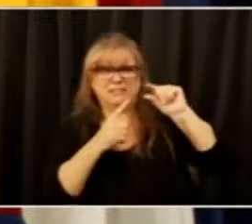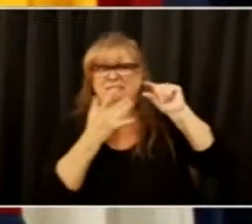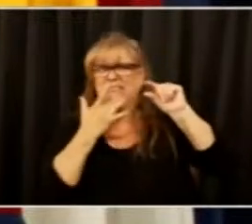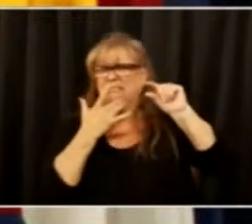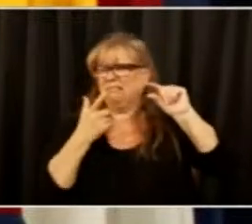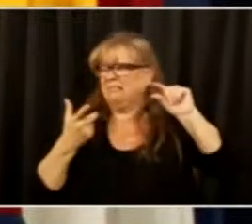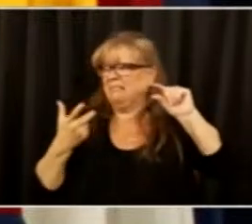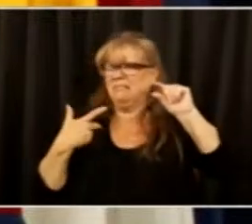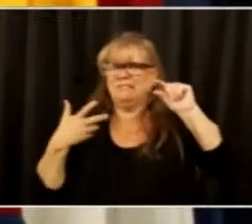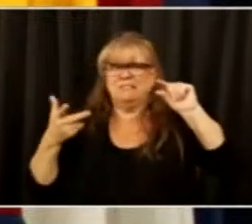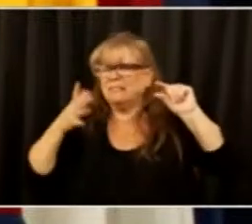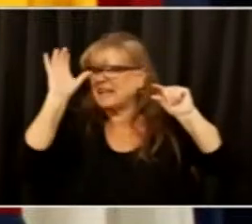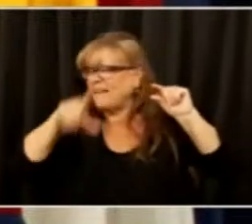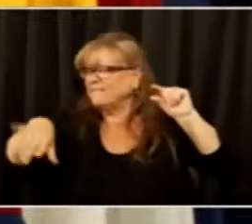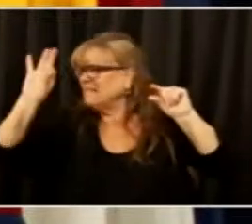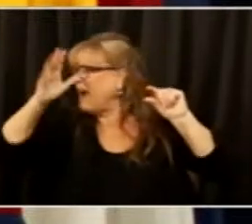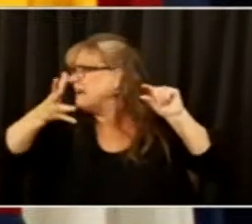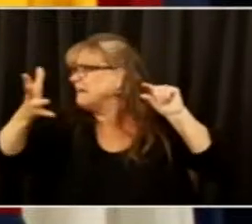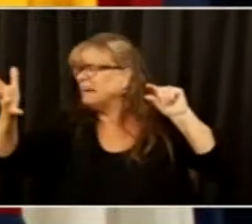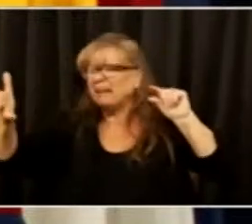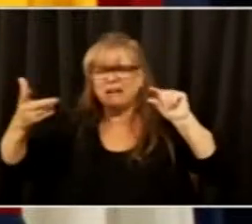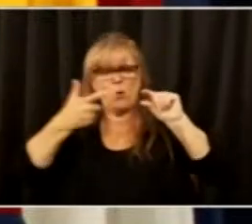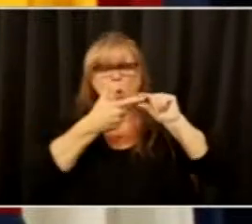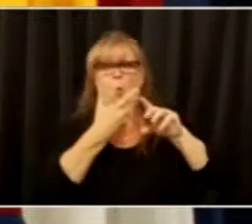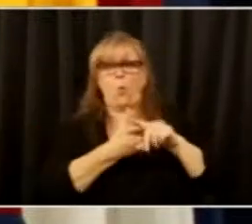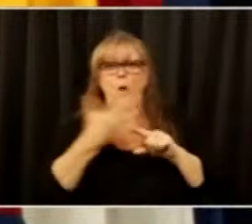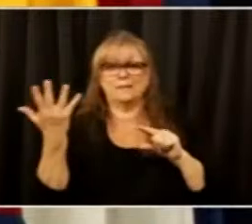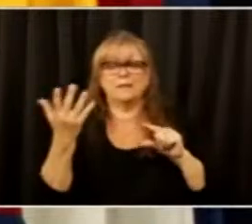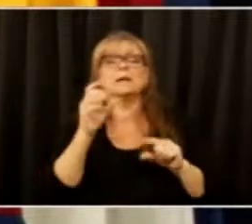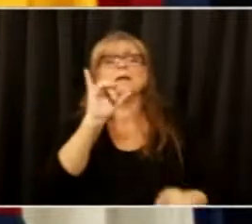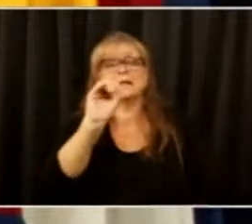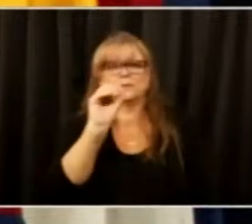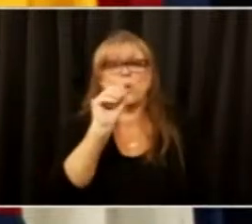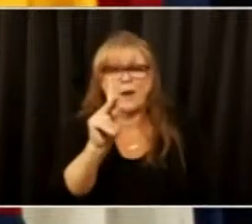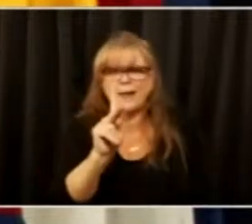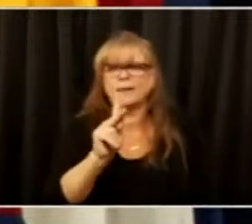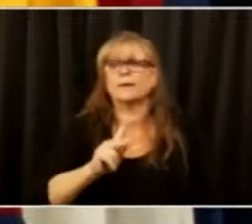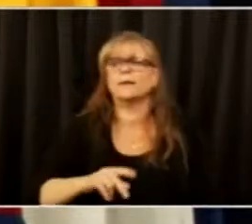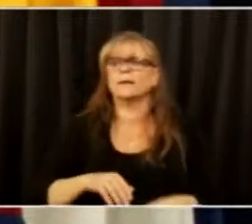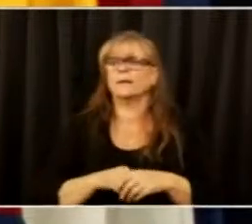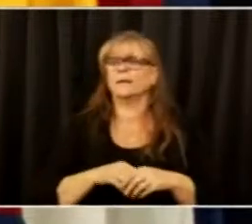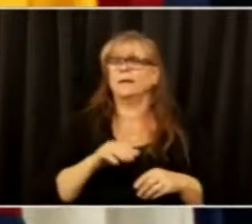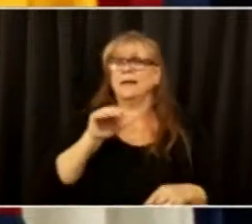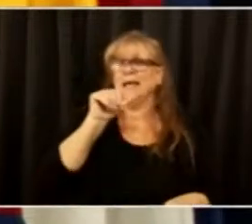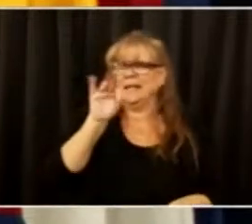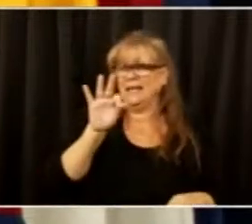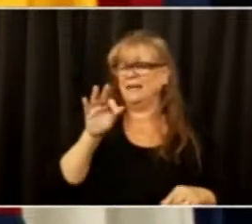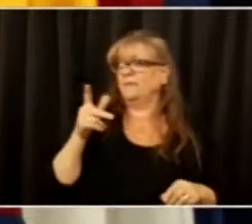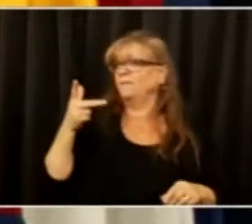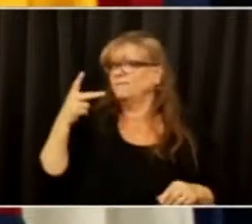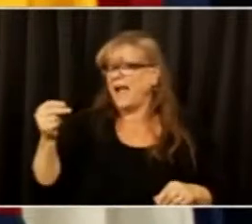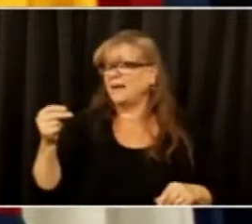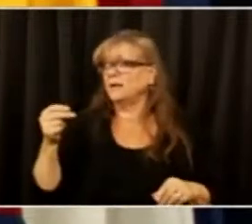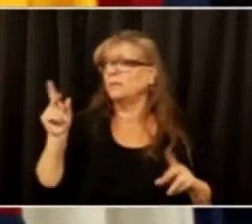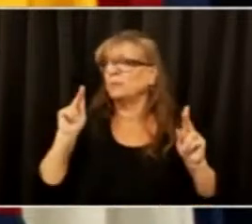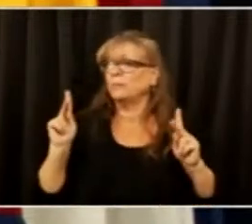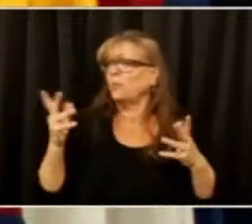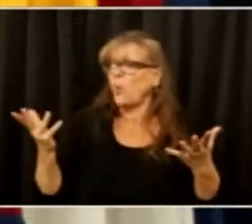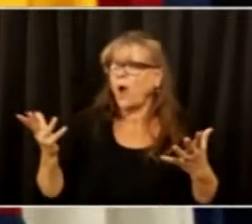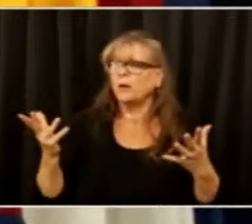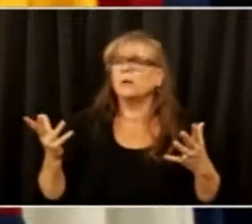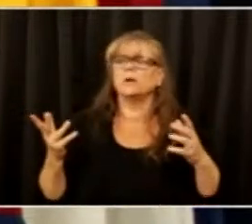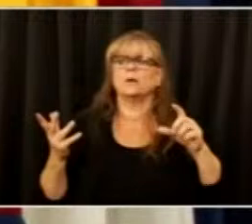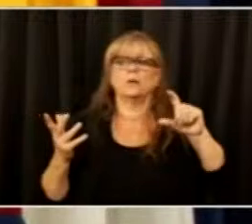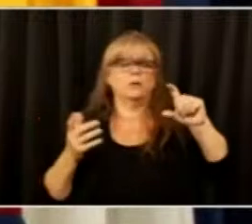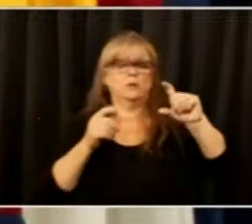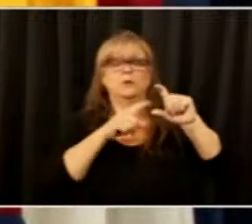doses because they were able to find a home for that one dose and that one person who otherwise would not have been vaccinated. So two, we have enough supply that we no longer have